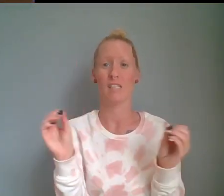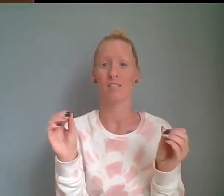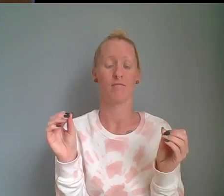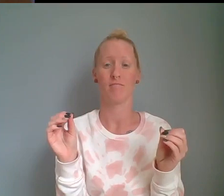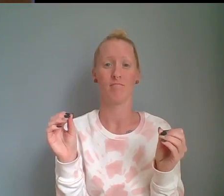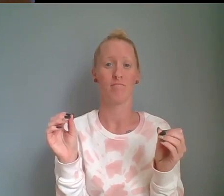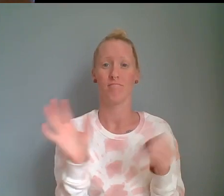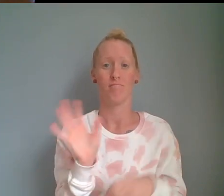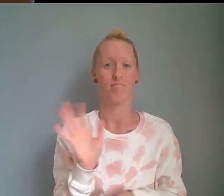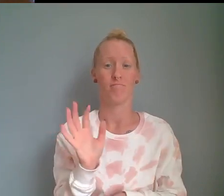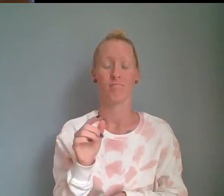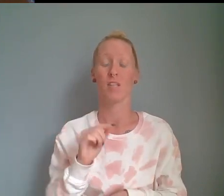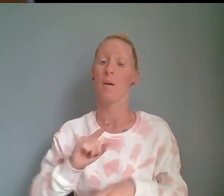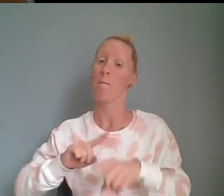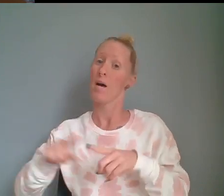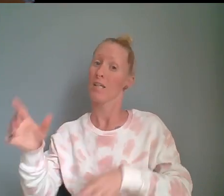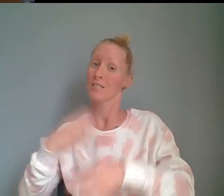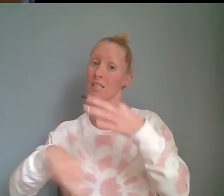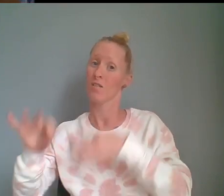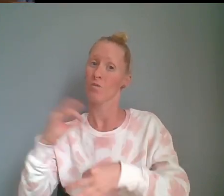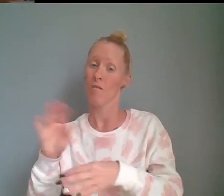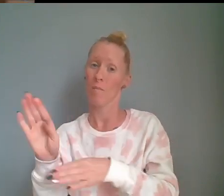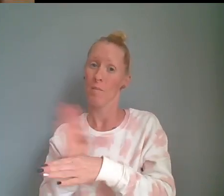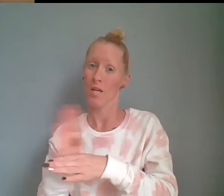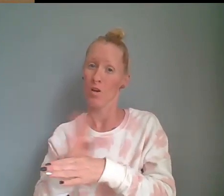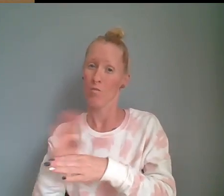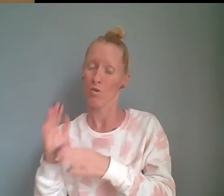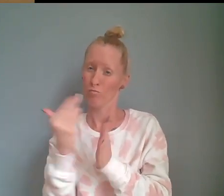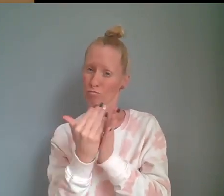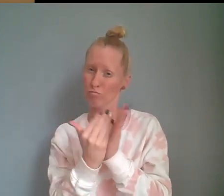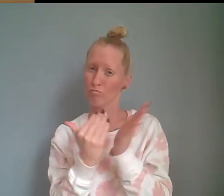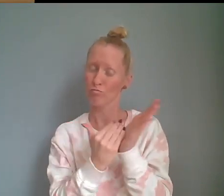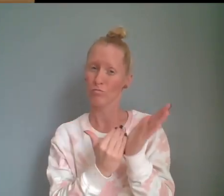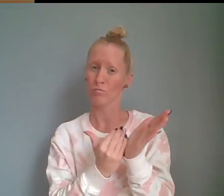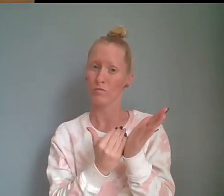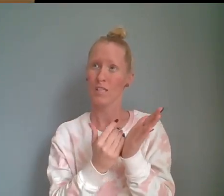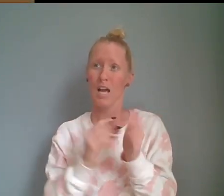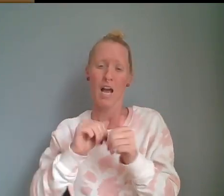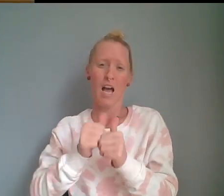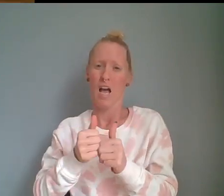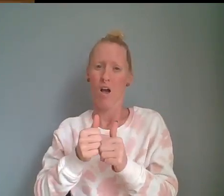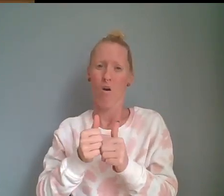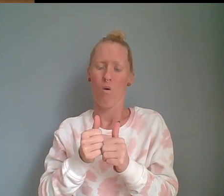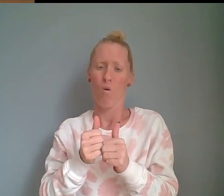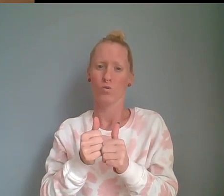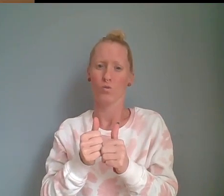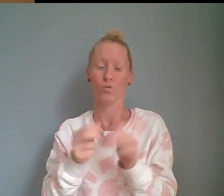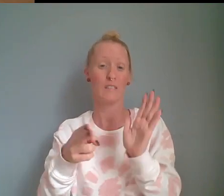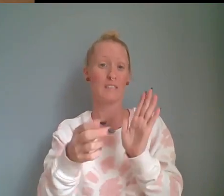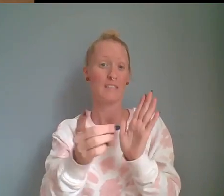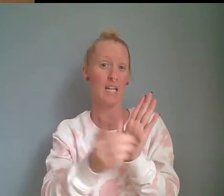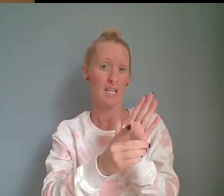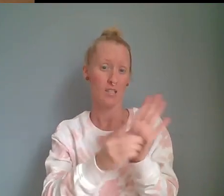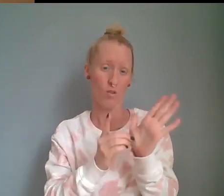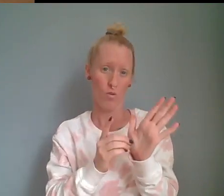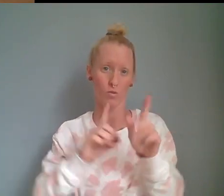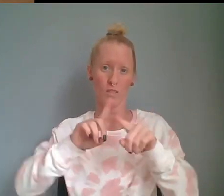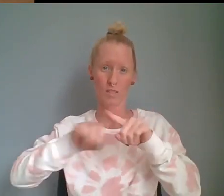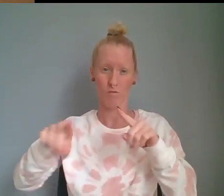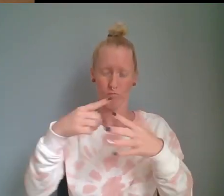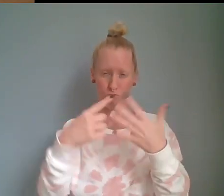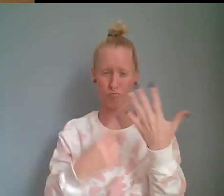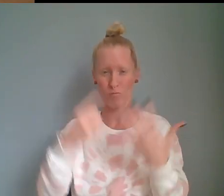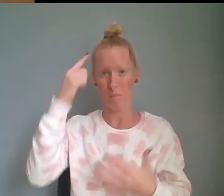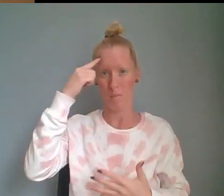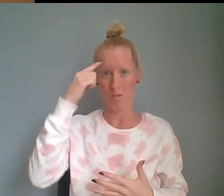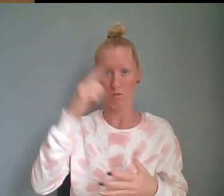of behavioral criteria for how to diagnose different mental disorders. And what I mean by